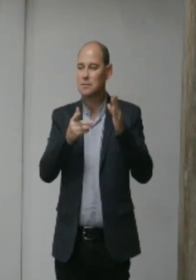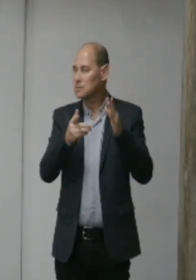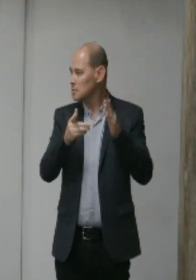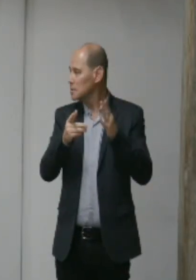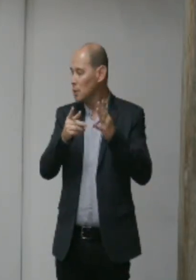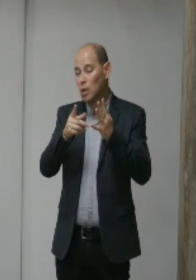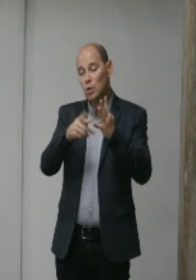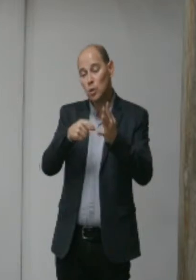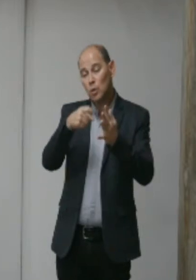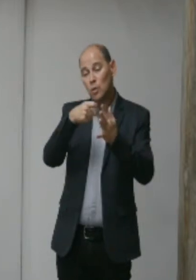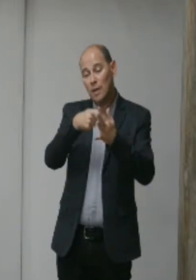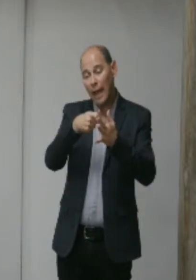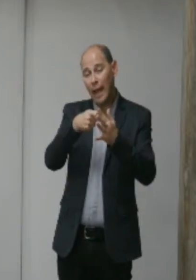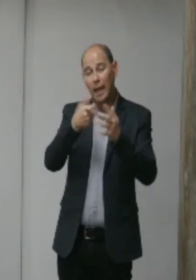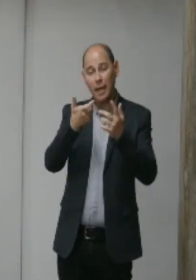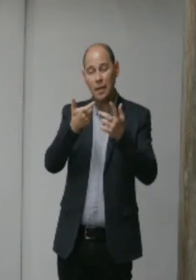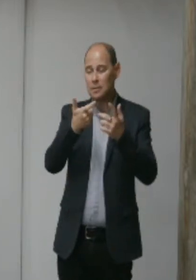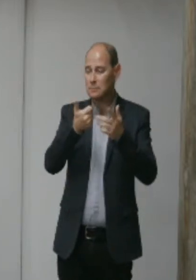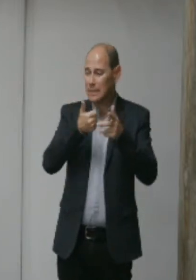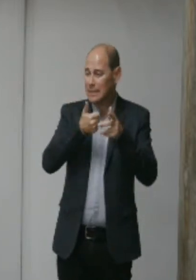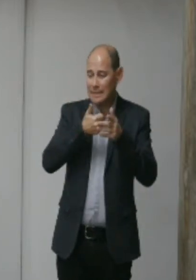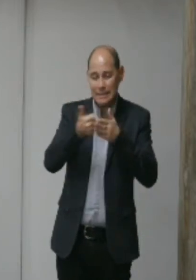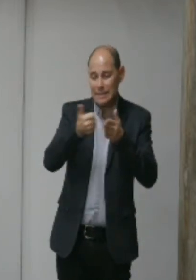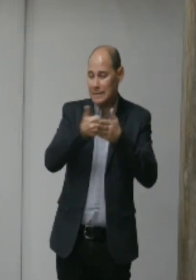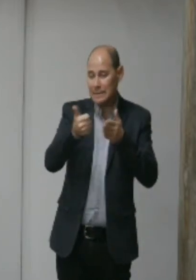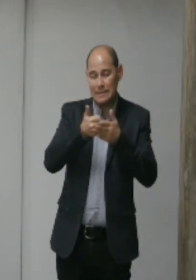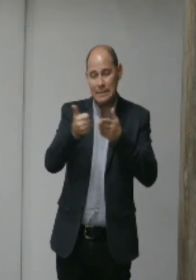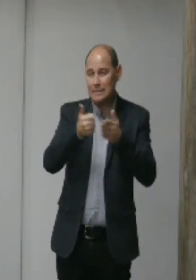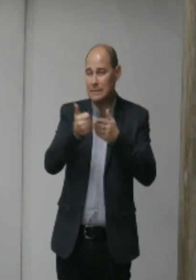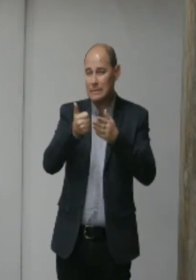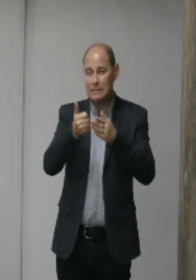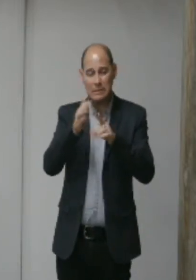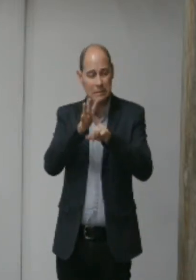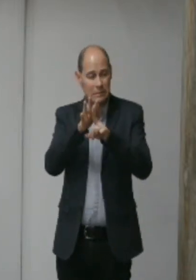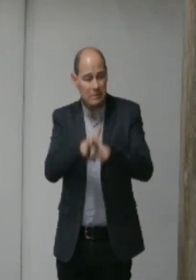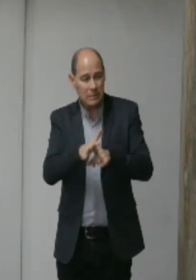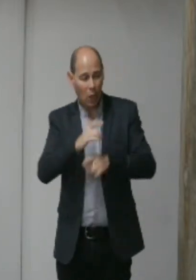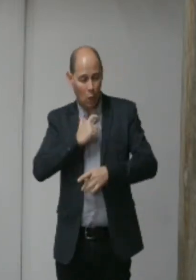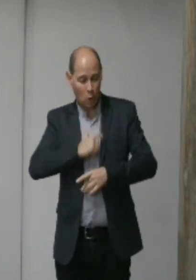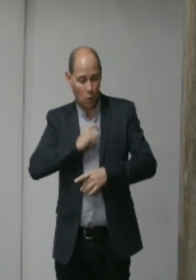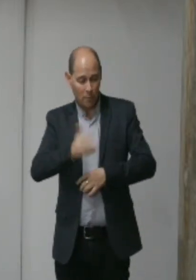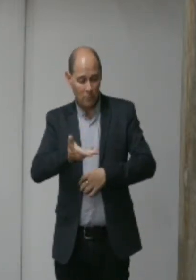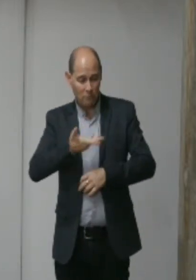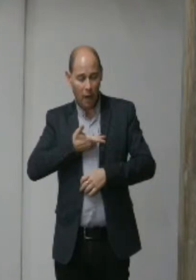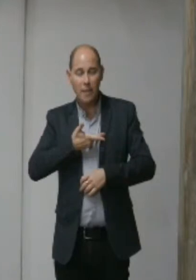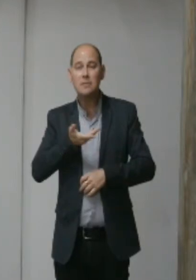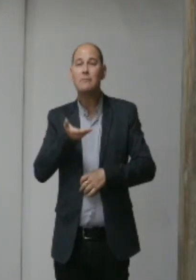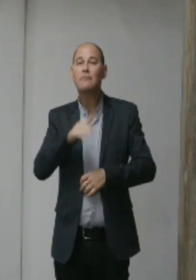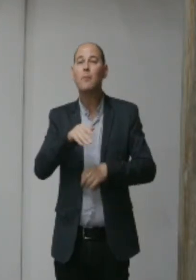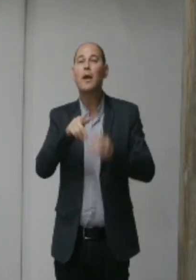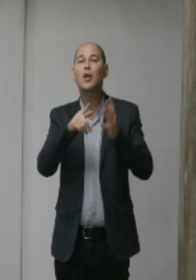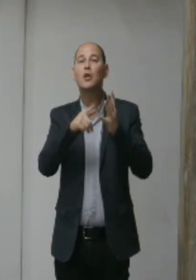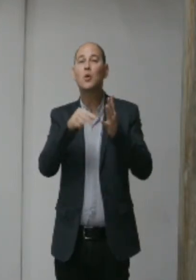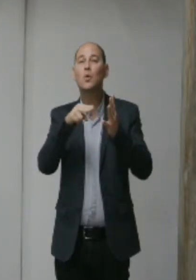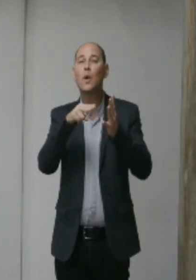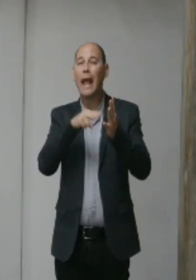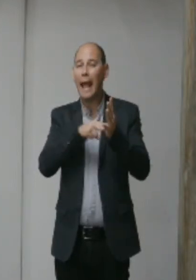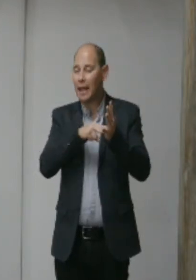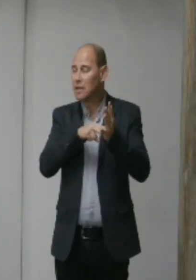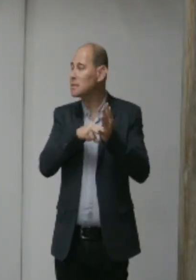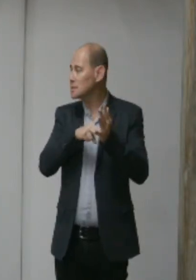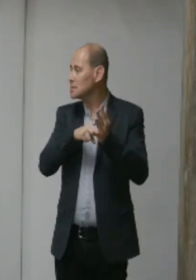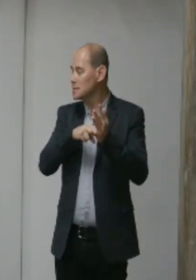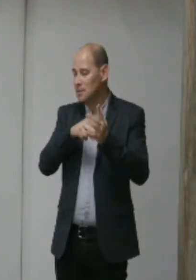have systematically violated our human rights by a UN special, I can never say this word, rapporteur,